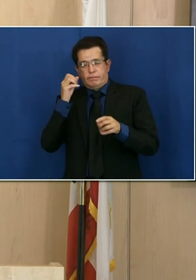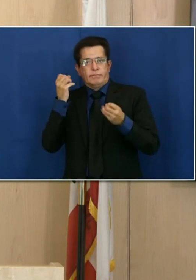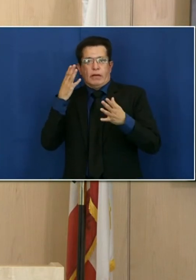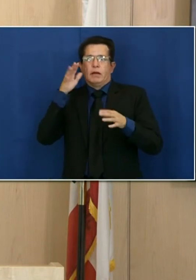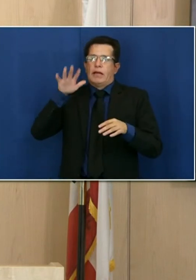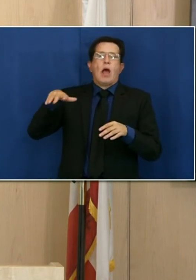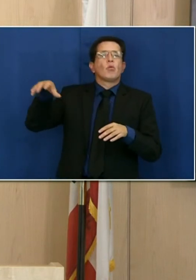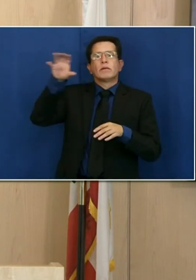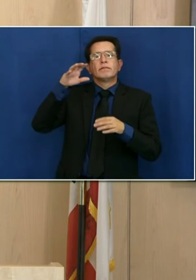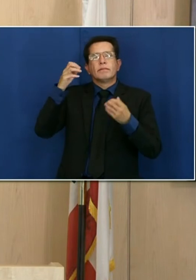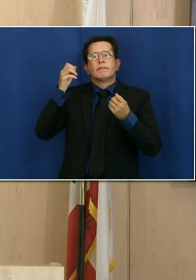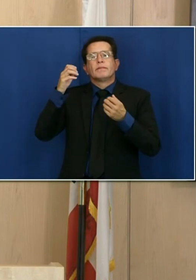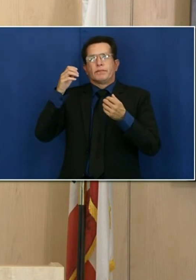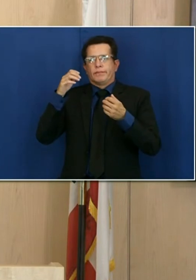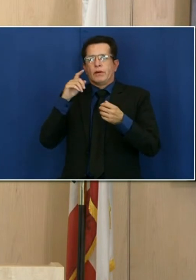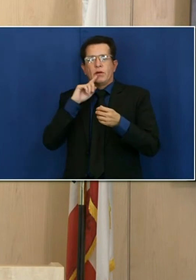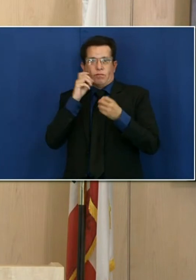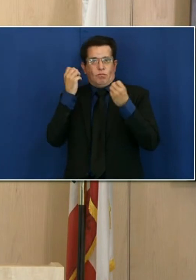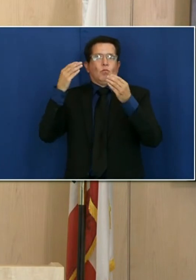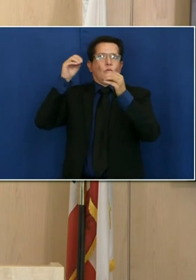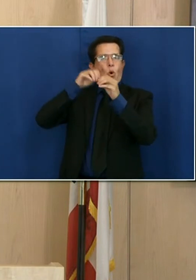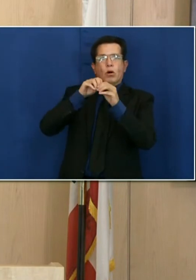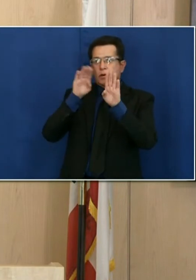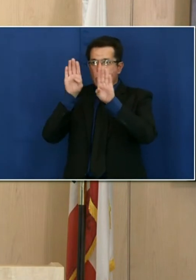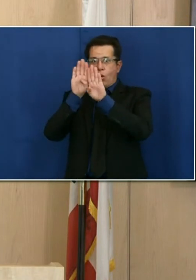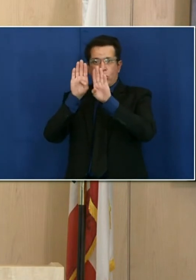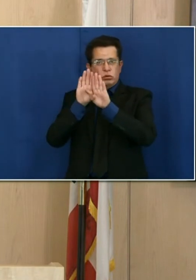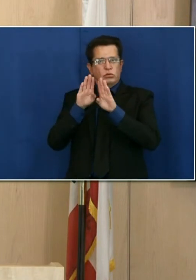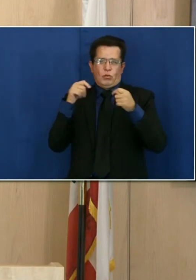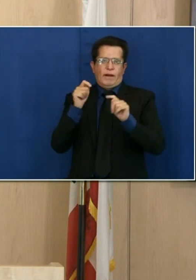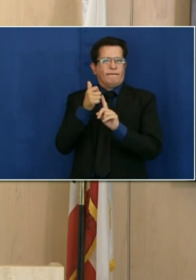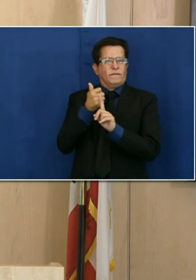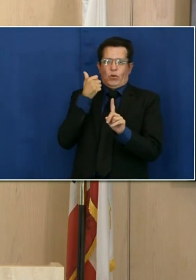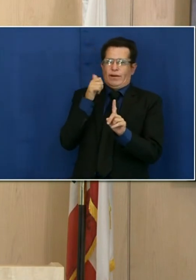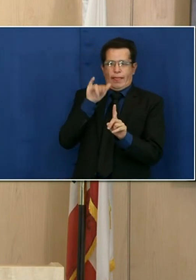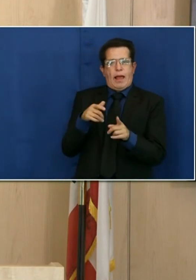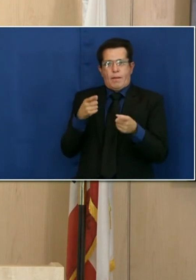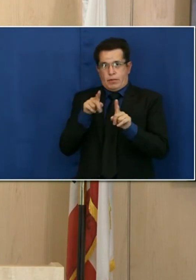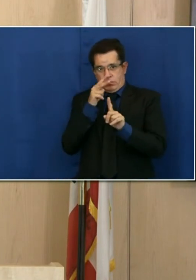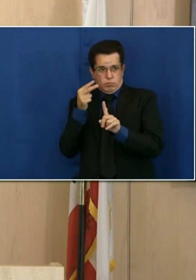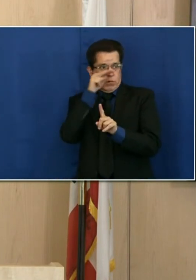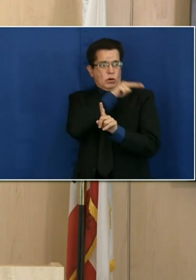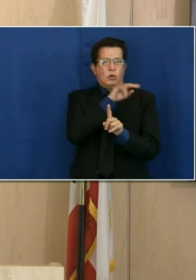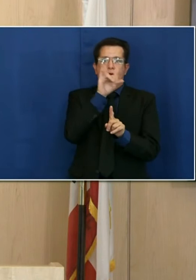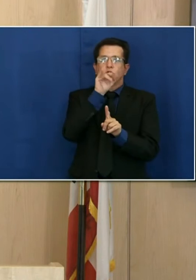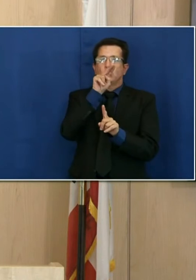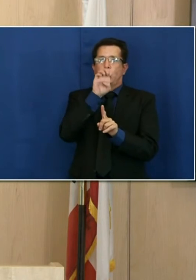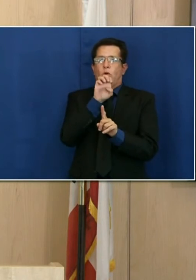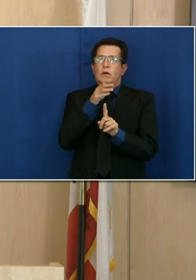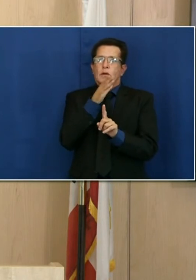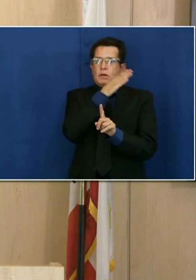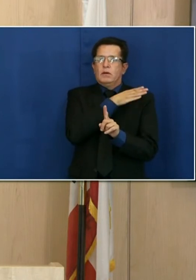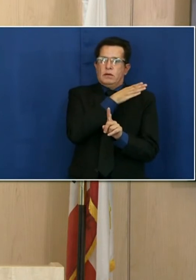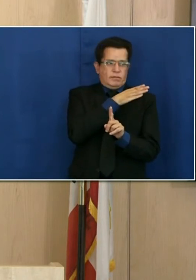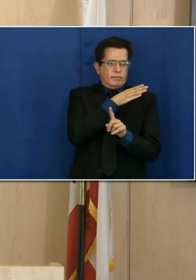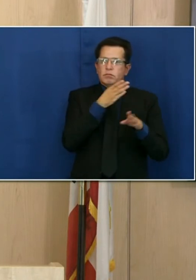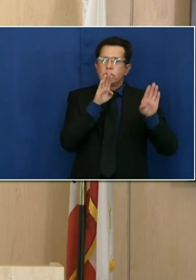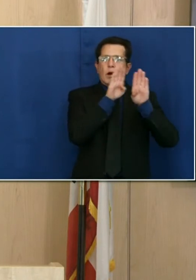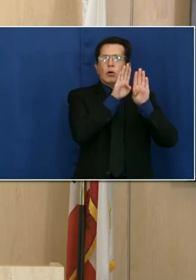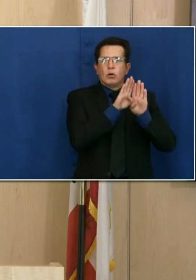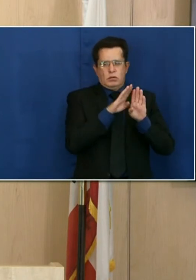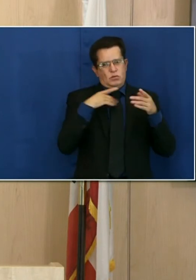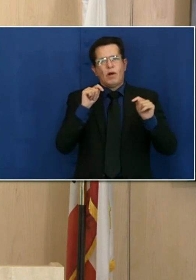make more significant impacts and closures. So, if you go back to June and you look, obviously there were more restrictions put in place. We want to avoid that. We